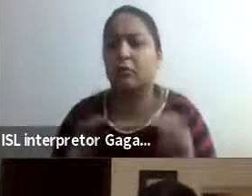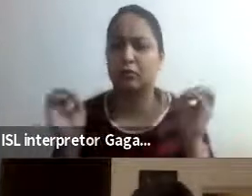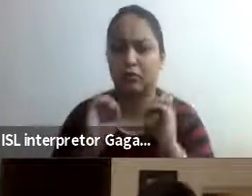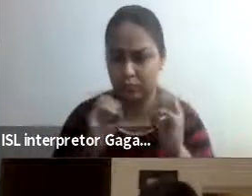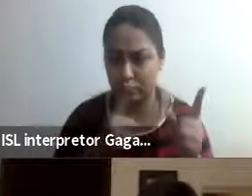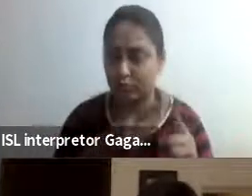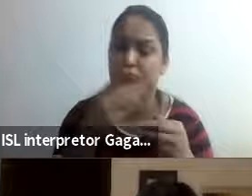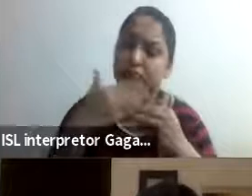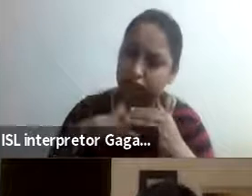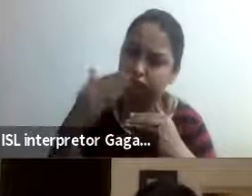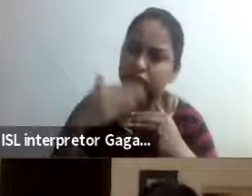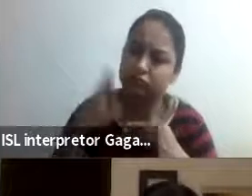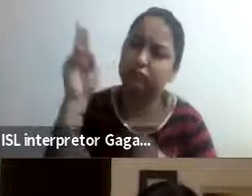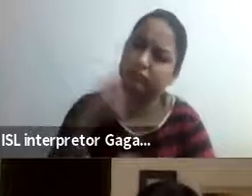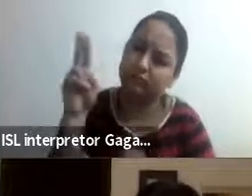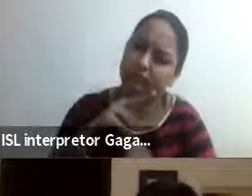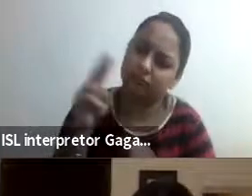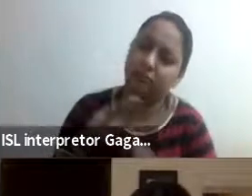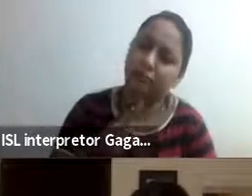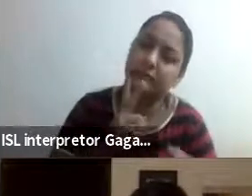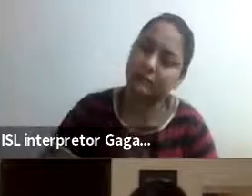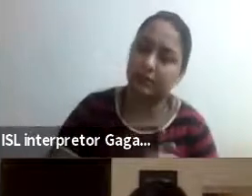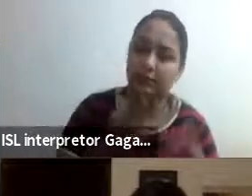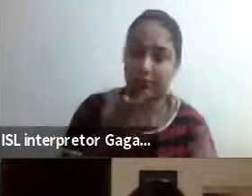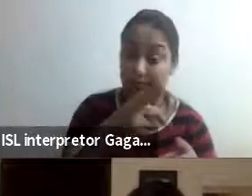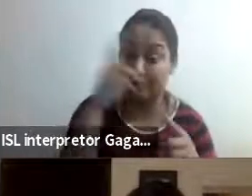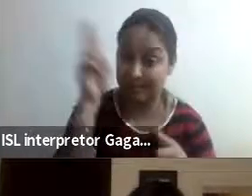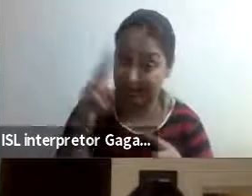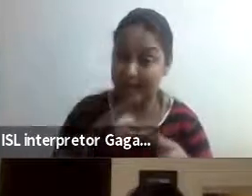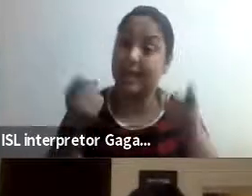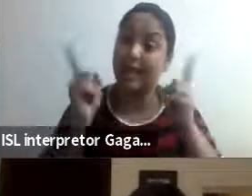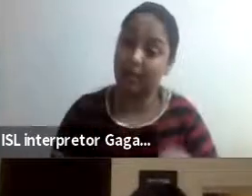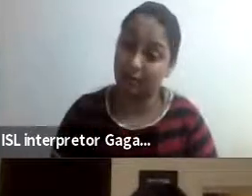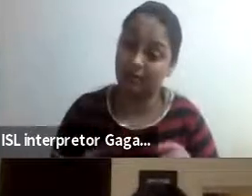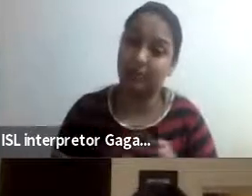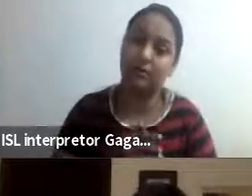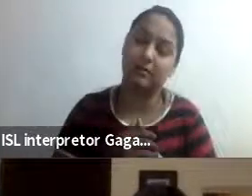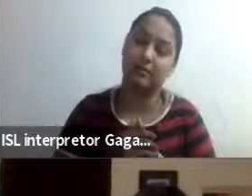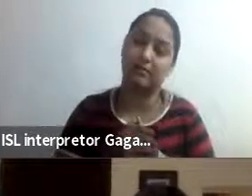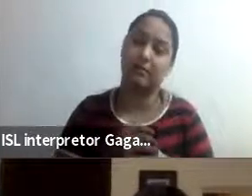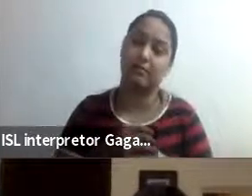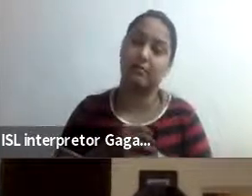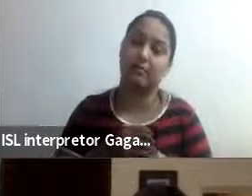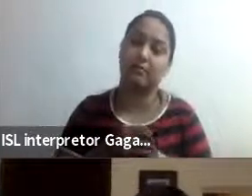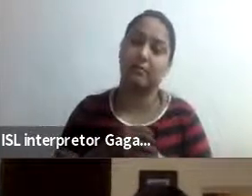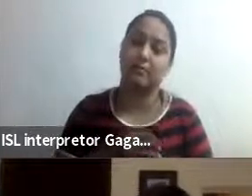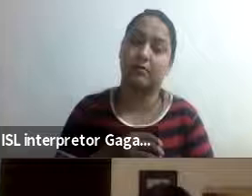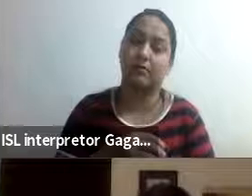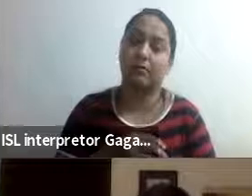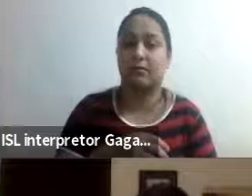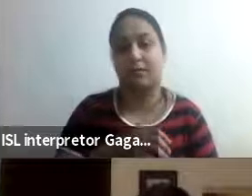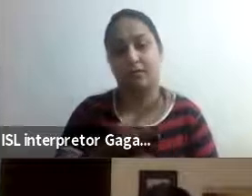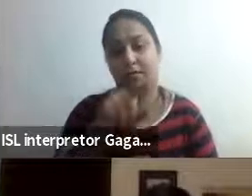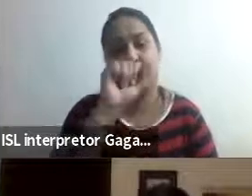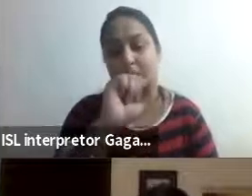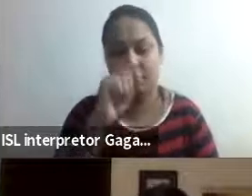She continues to paint. Once again, this painting is happening very much in bursts, because by now she's still